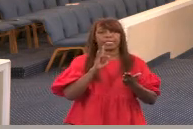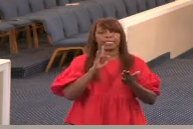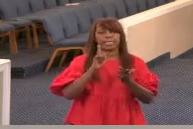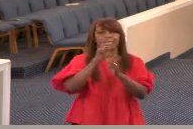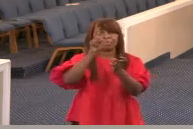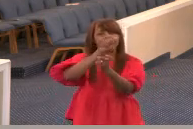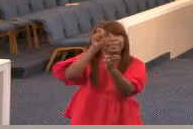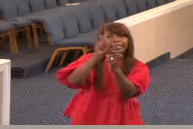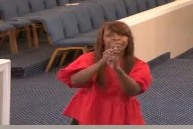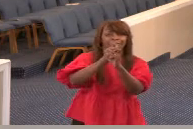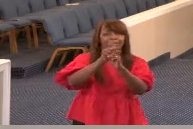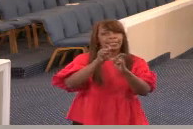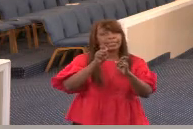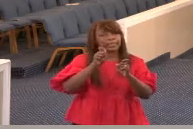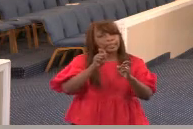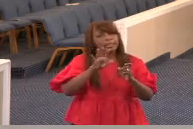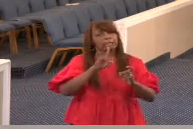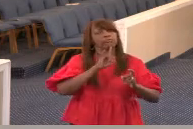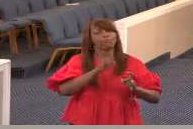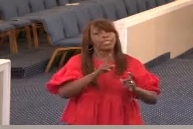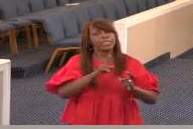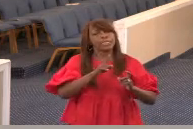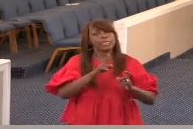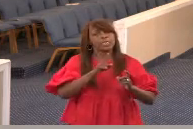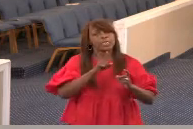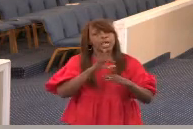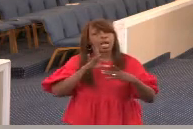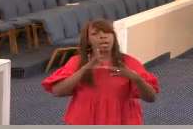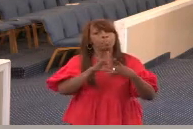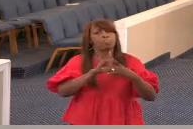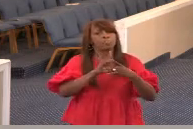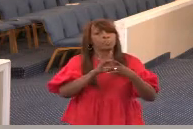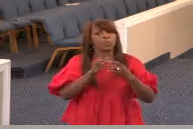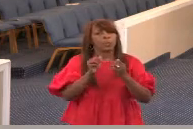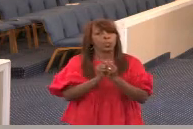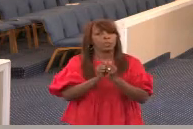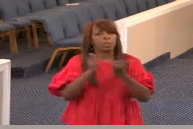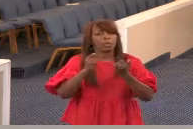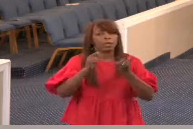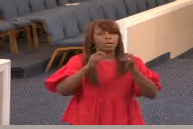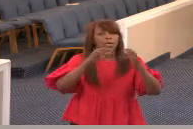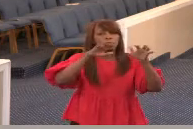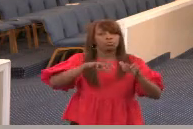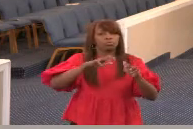that directly relates and correlates with storms. It's in